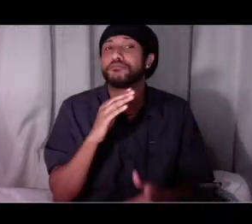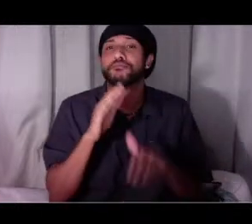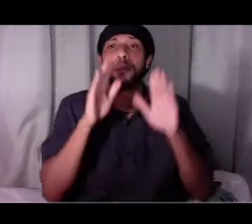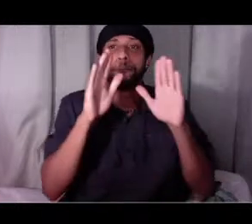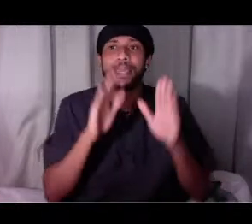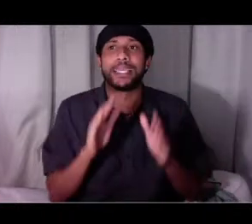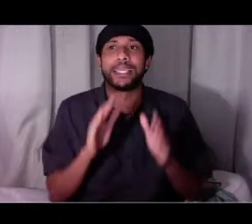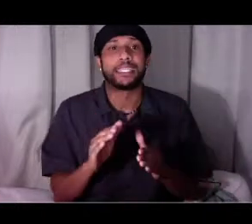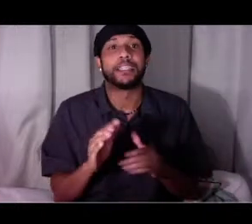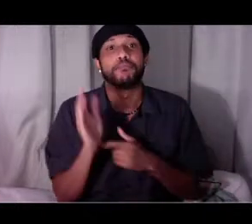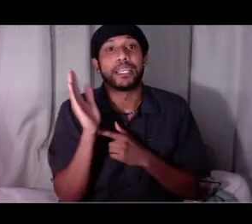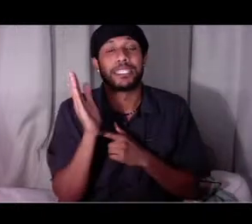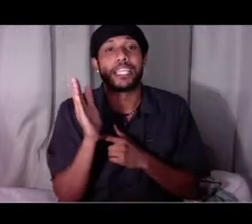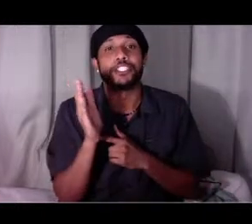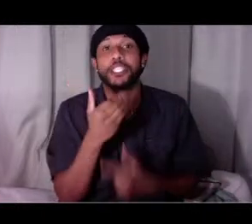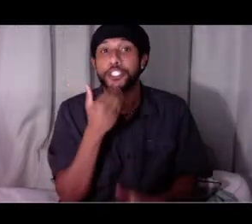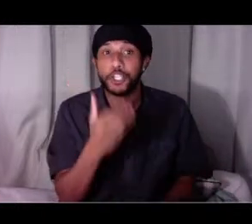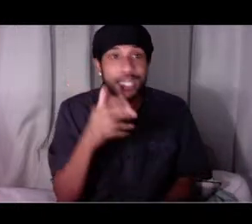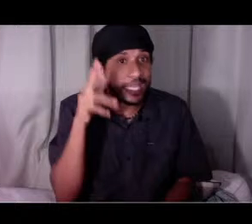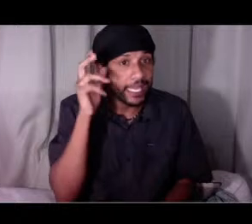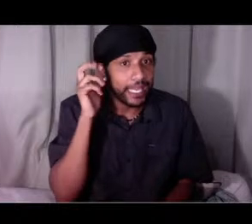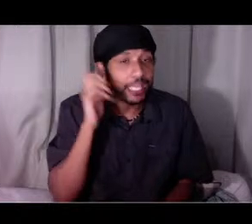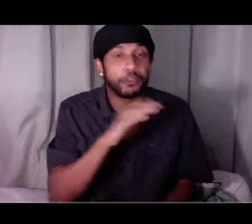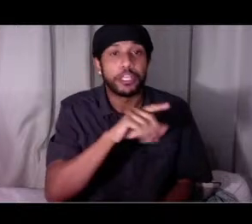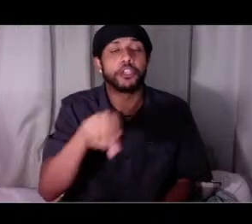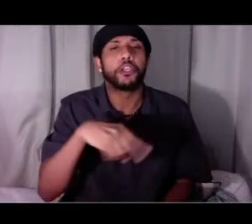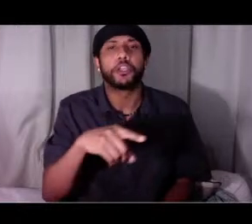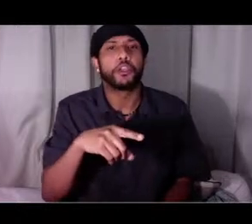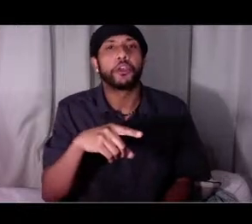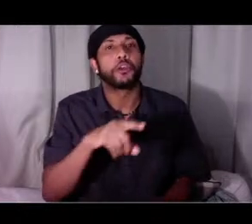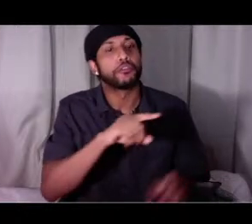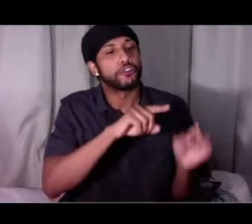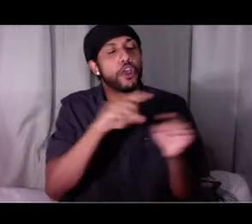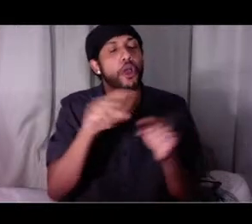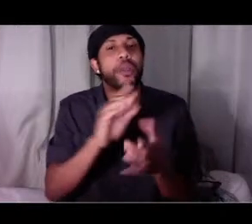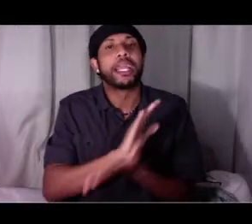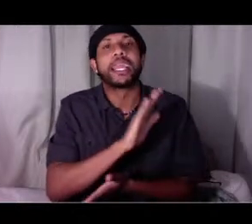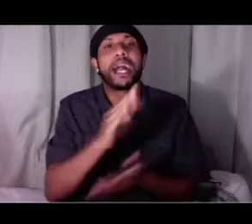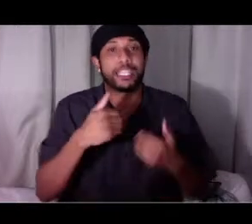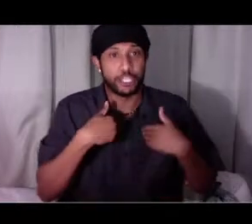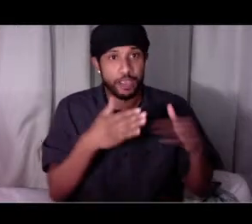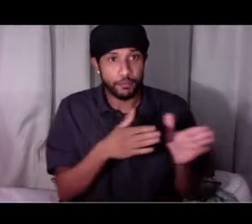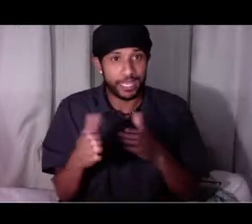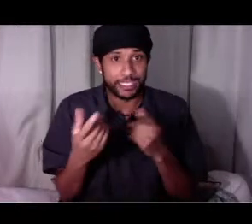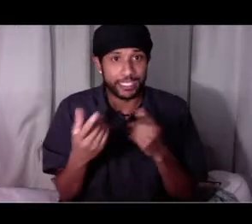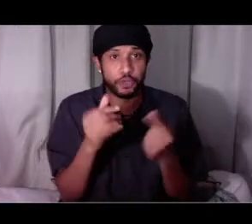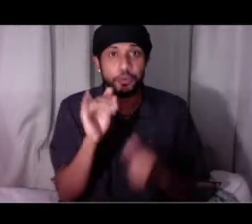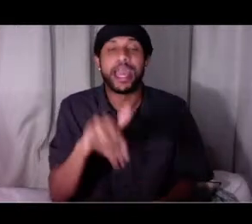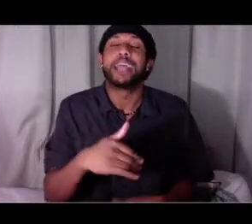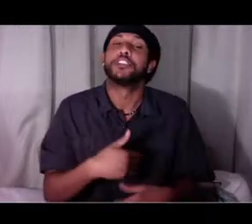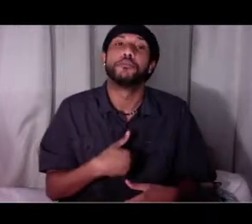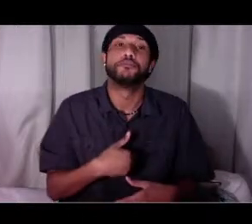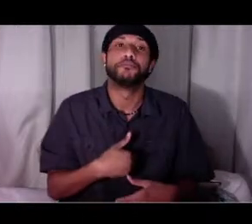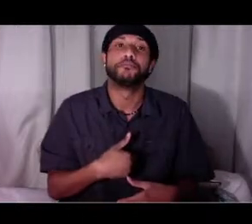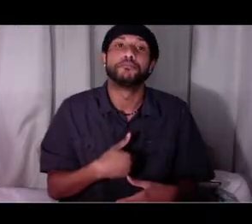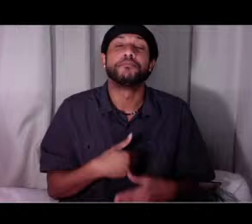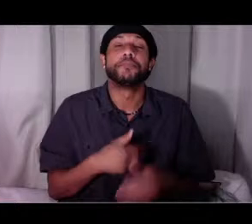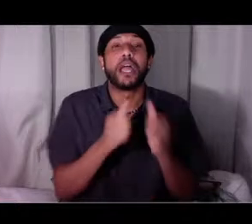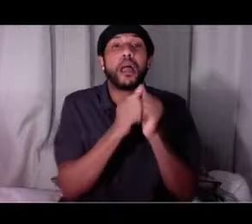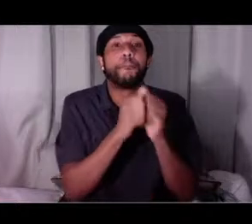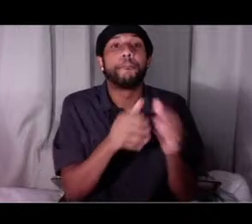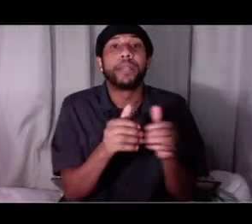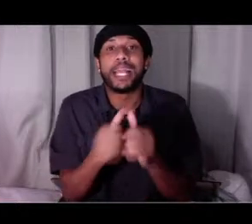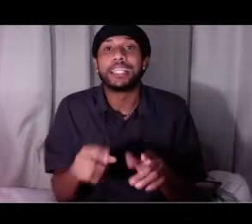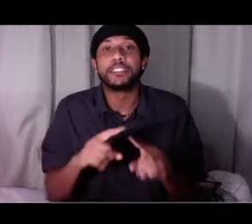presentation and it's great to hear that uh you ladies are heading out to college and have plans to do that so God bless both of you